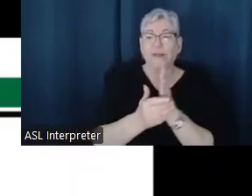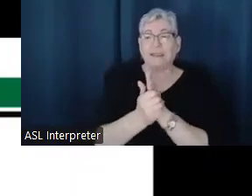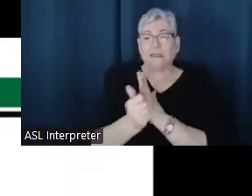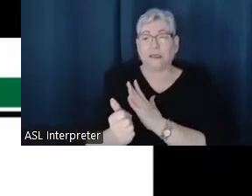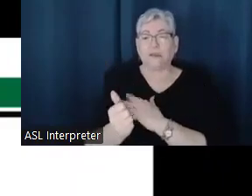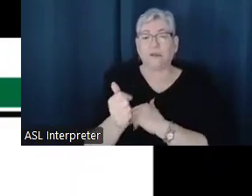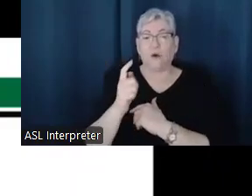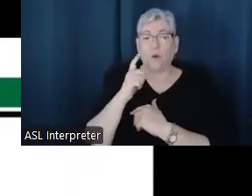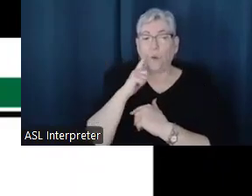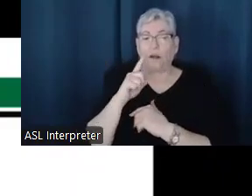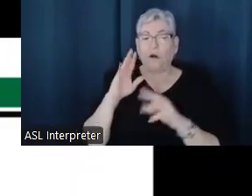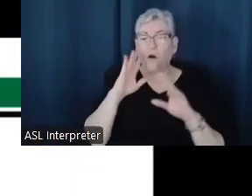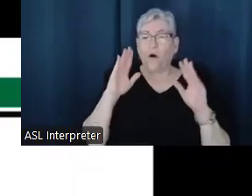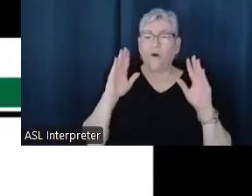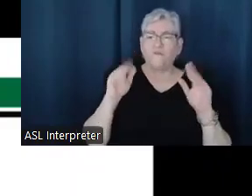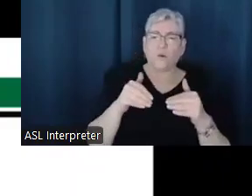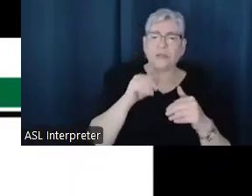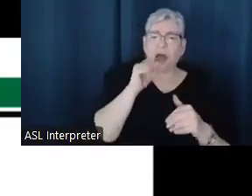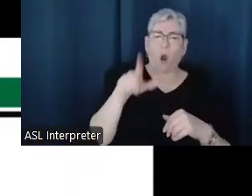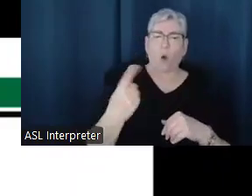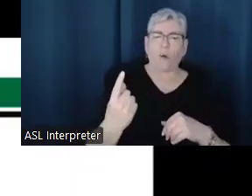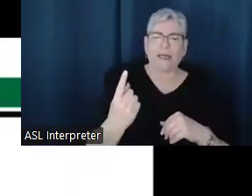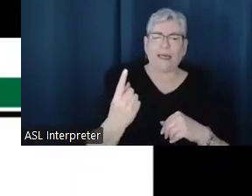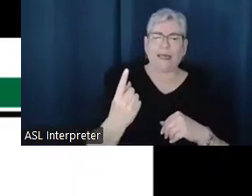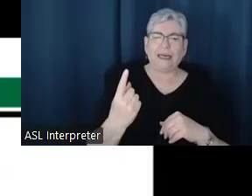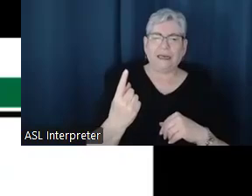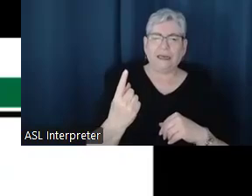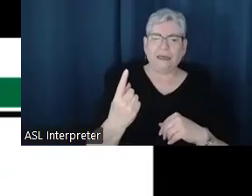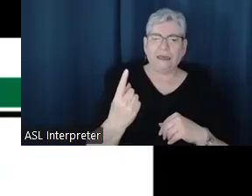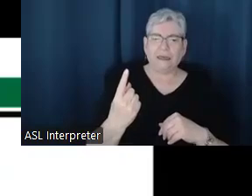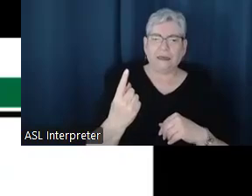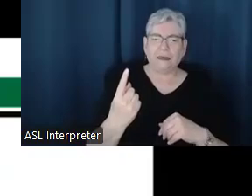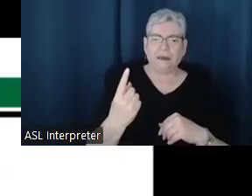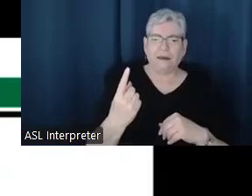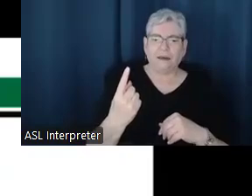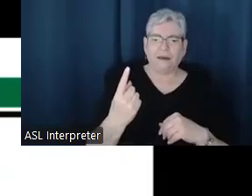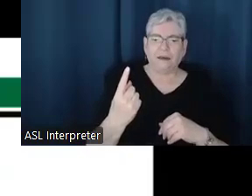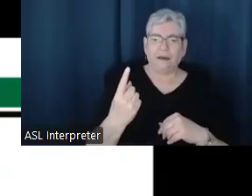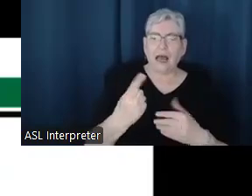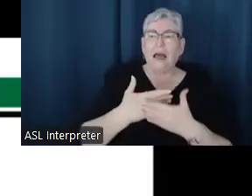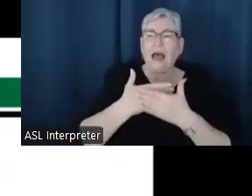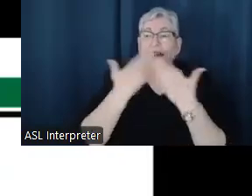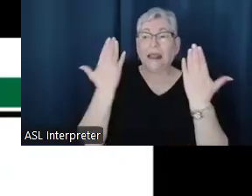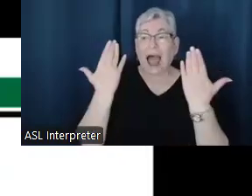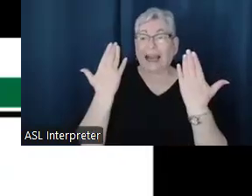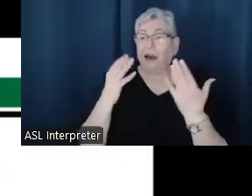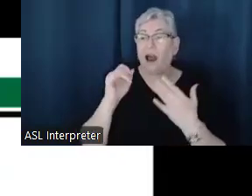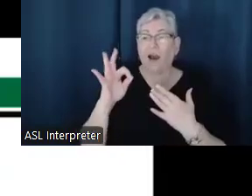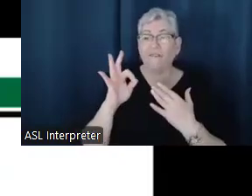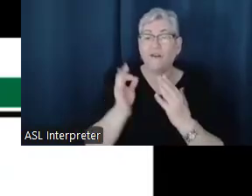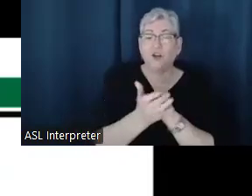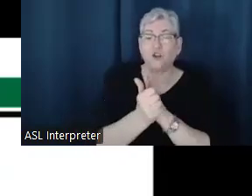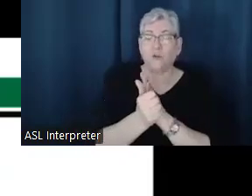not really on a lack of social competency, but what we can be doing